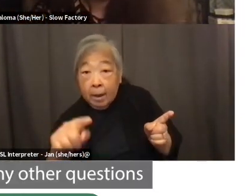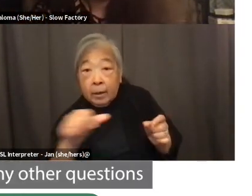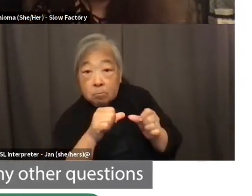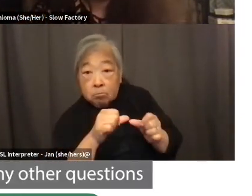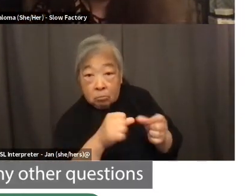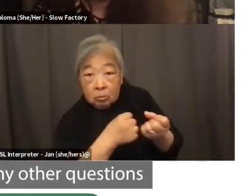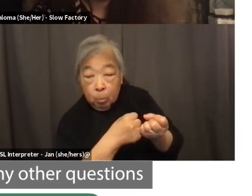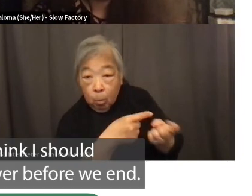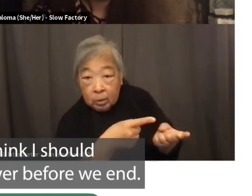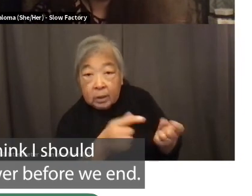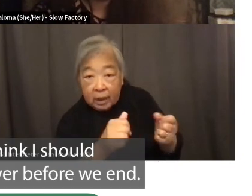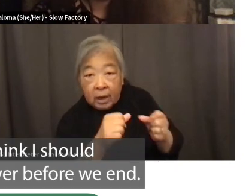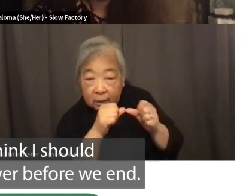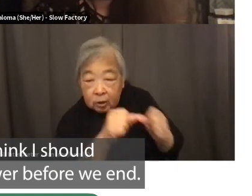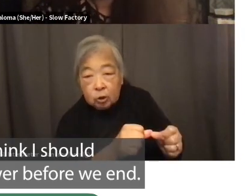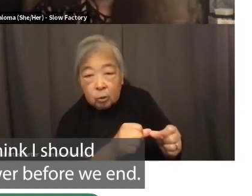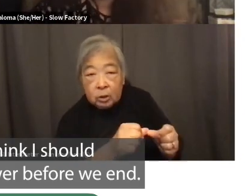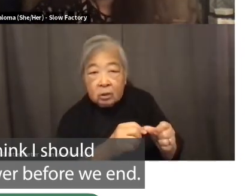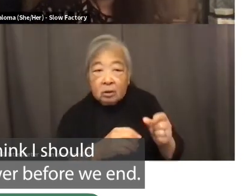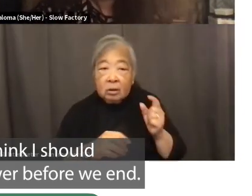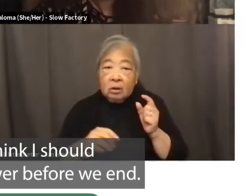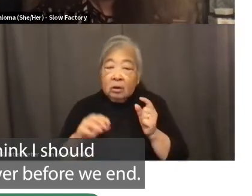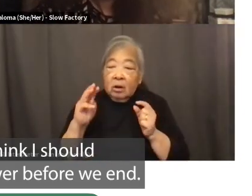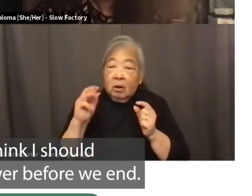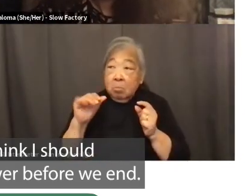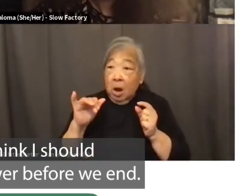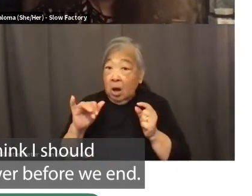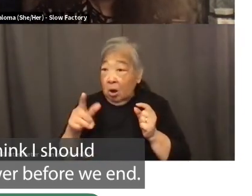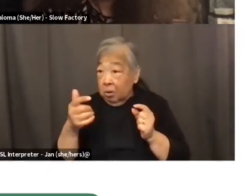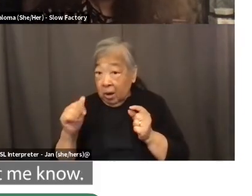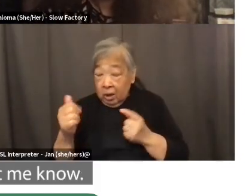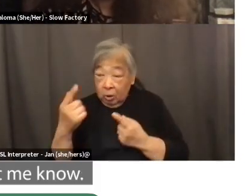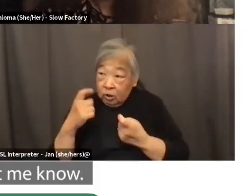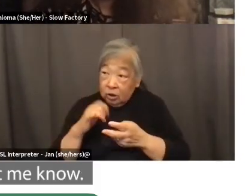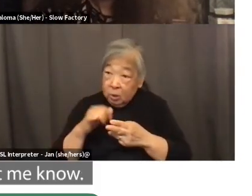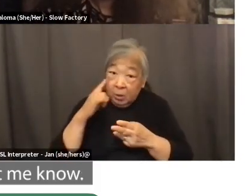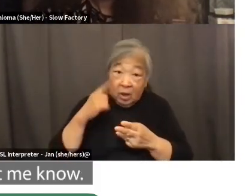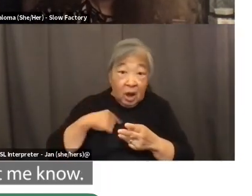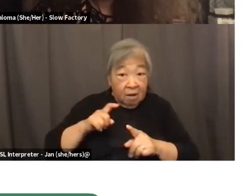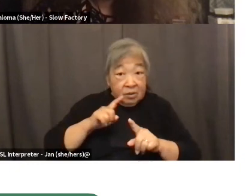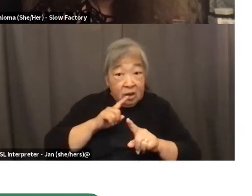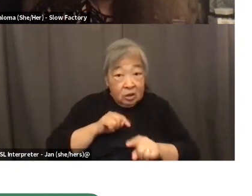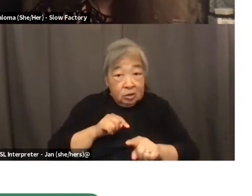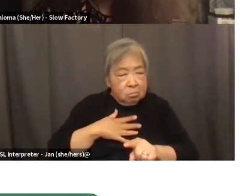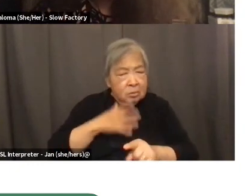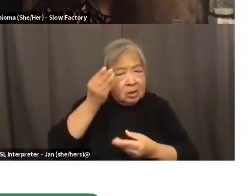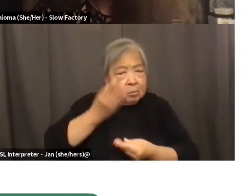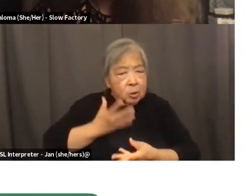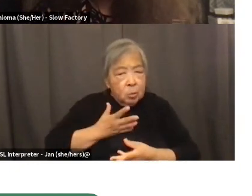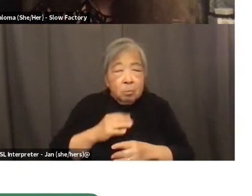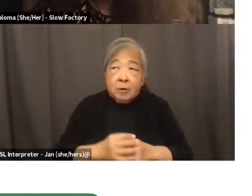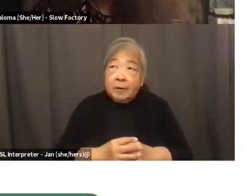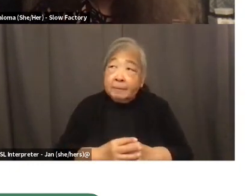Yeah, if there's any other questions that you think I should absolutely answer before we end, please let me know.